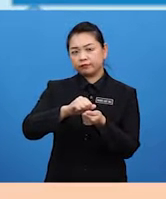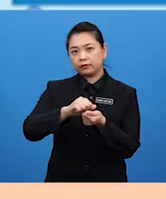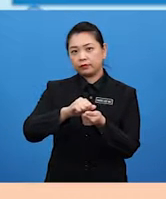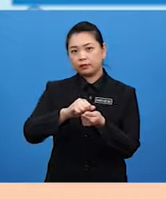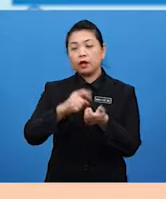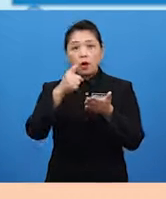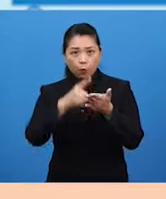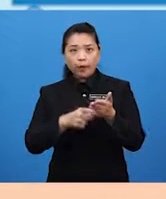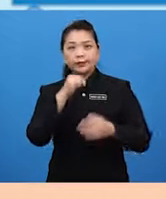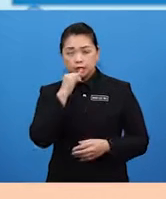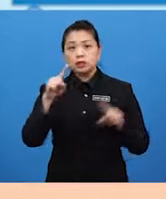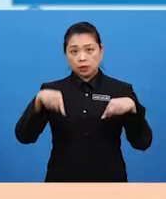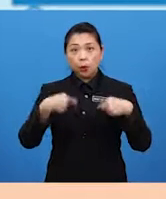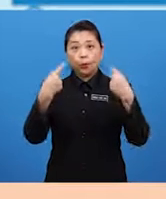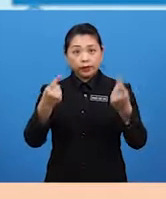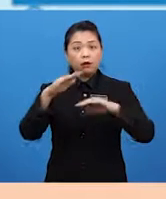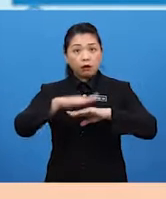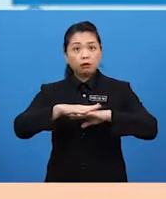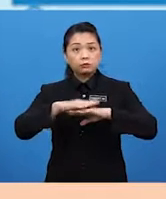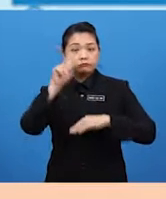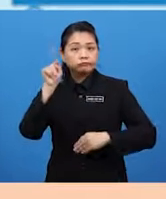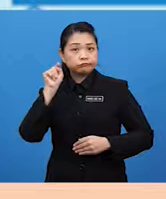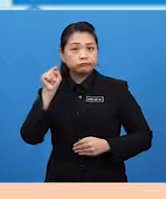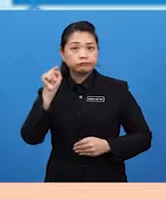What is going on?